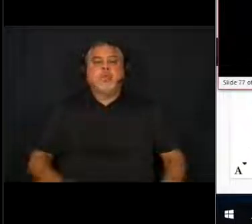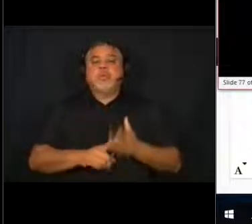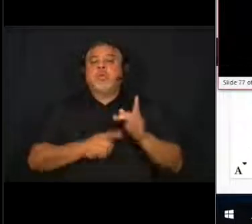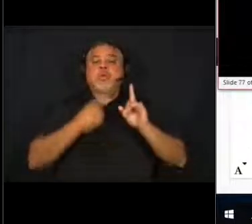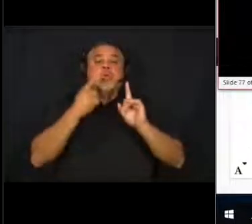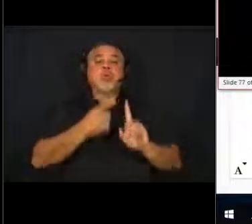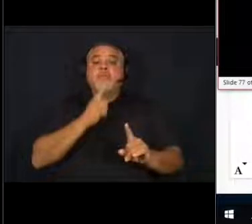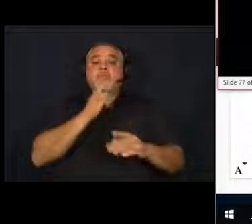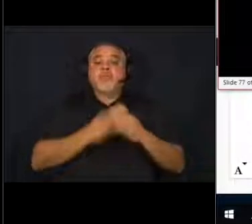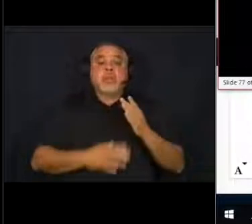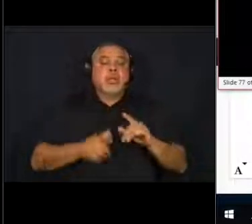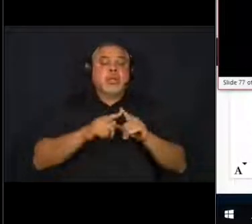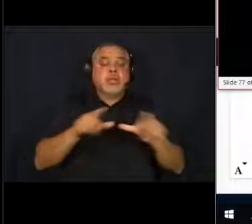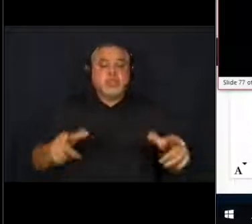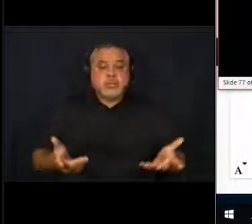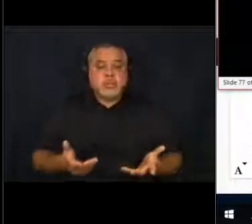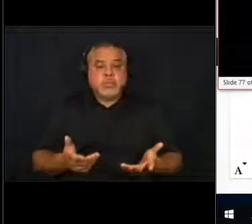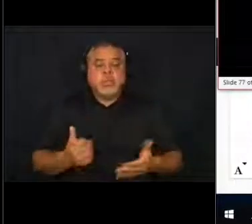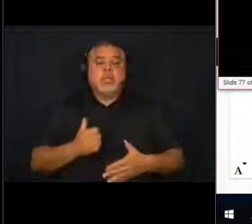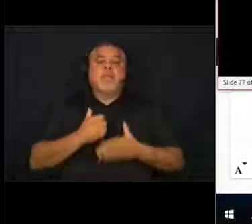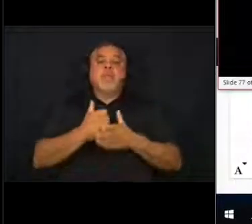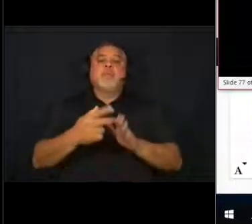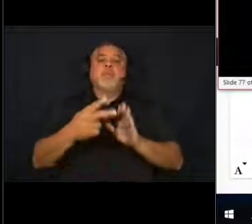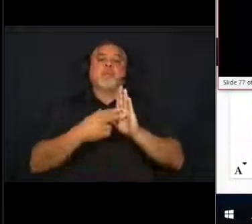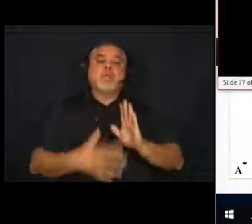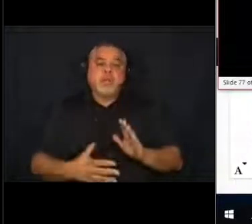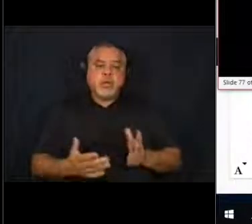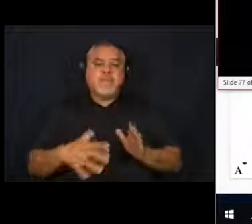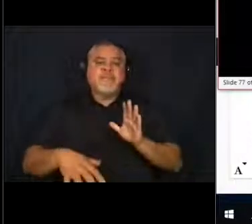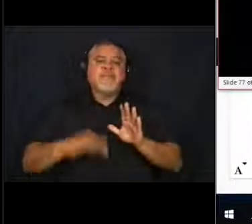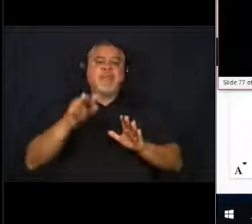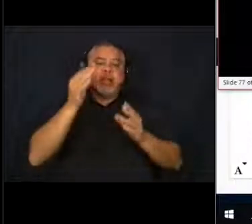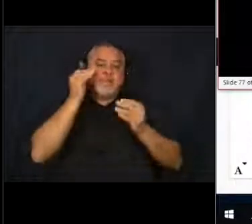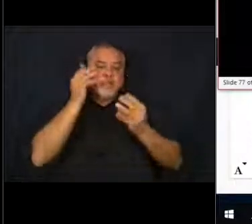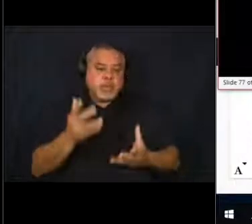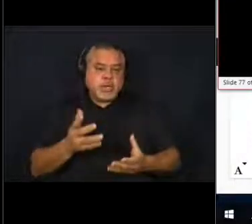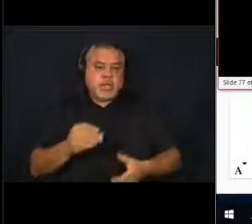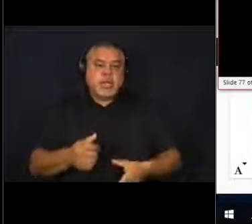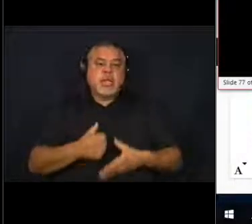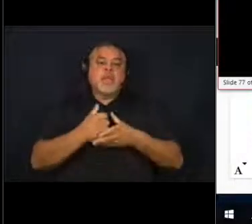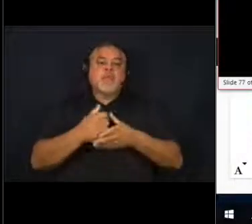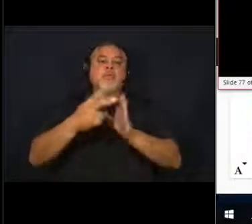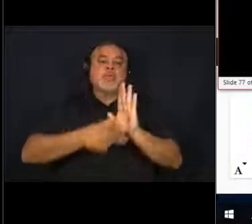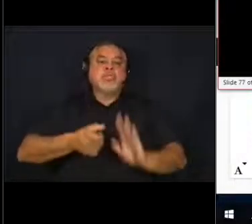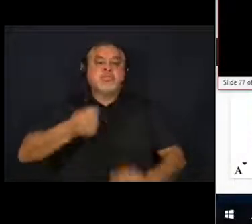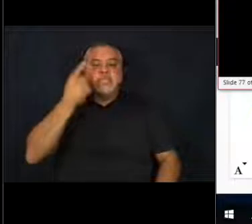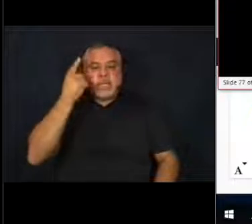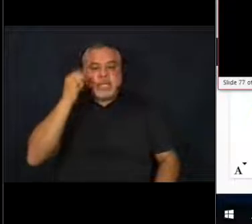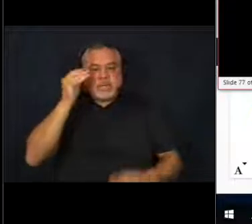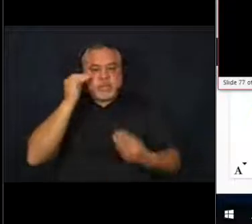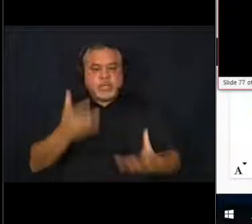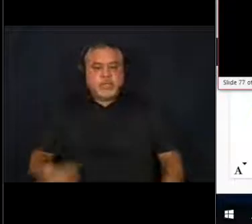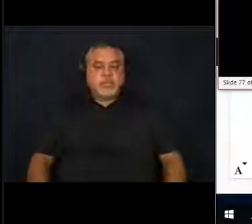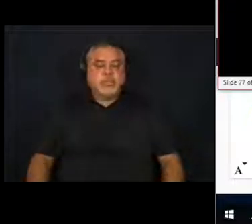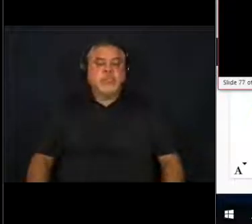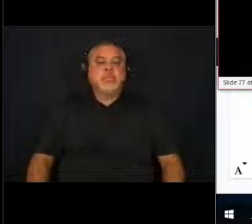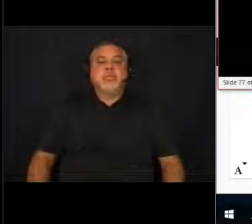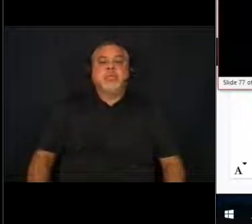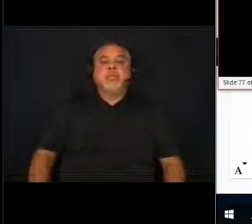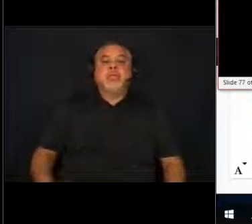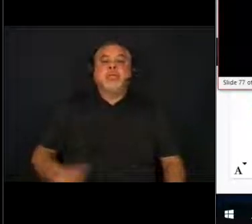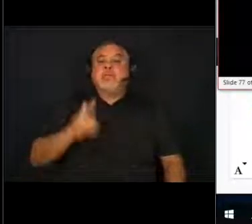plain language? Well, helping the reader find the information and helping the reader understand the information. If your